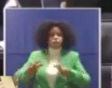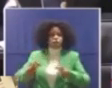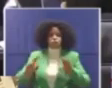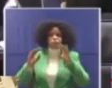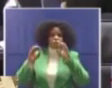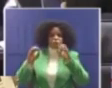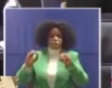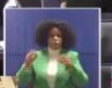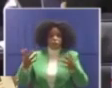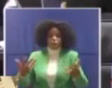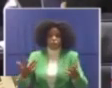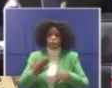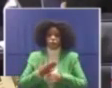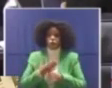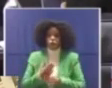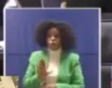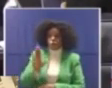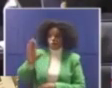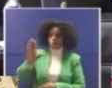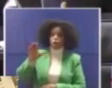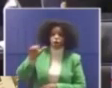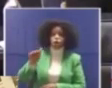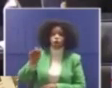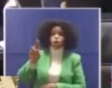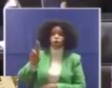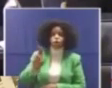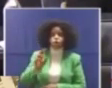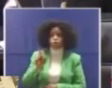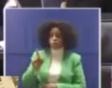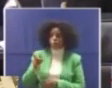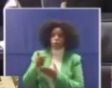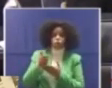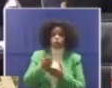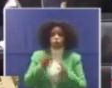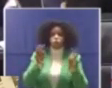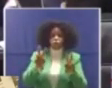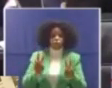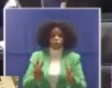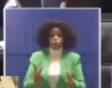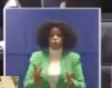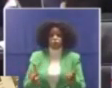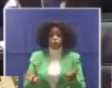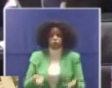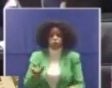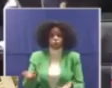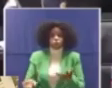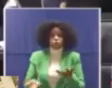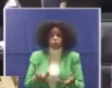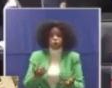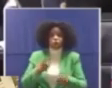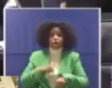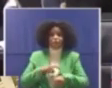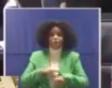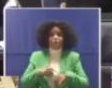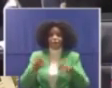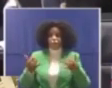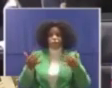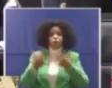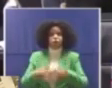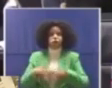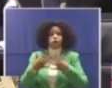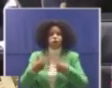work of the African Union and the United Nations to help bring about peace in times of conflict will never